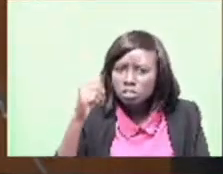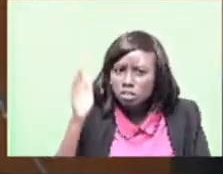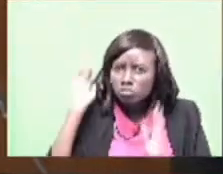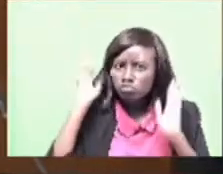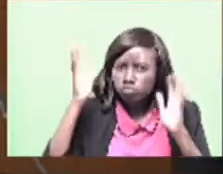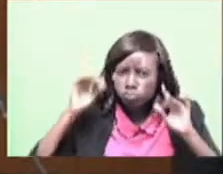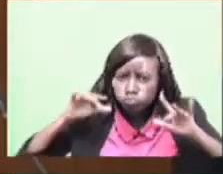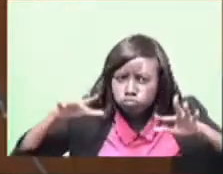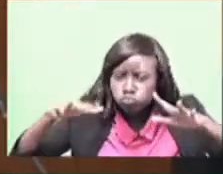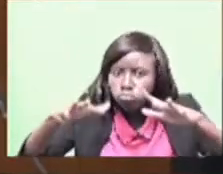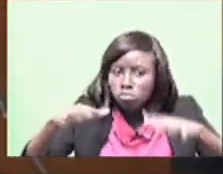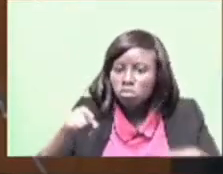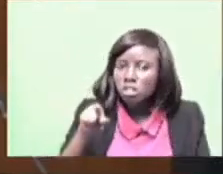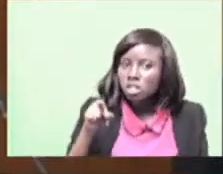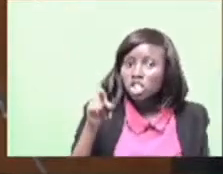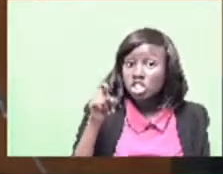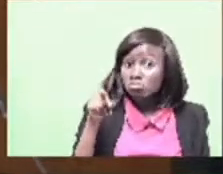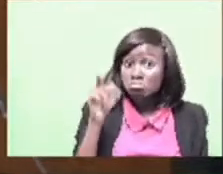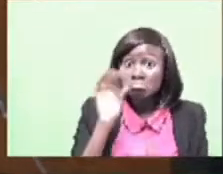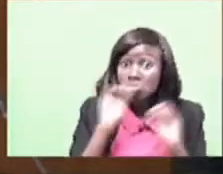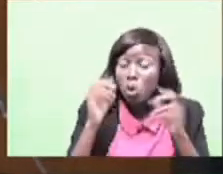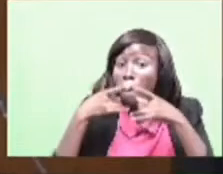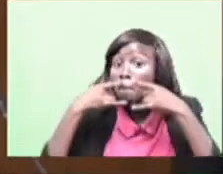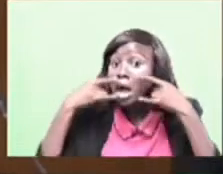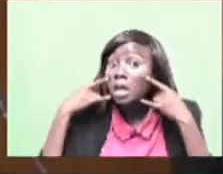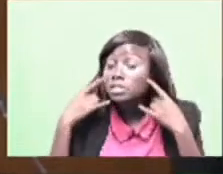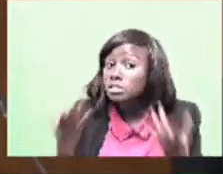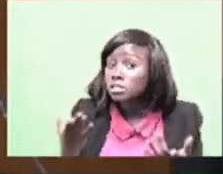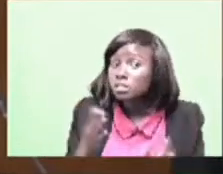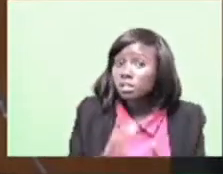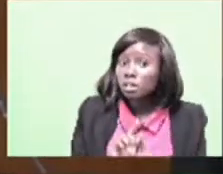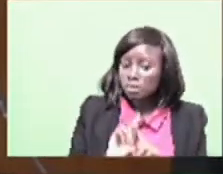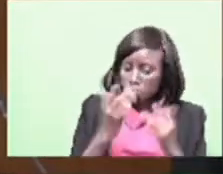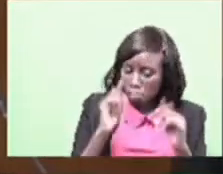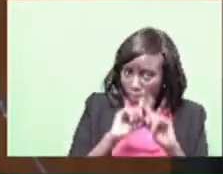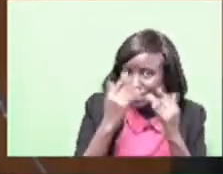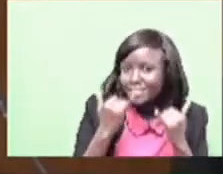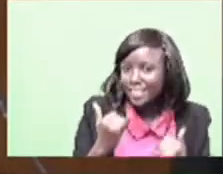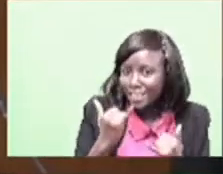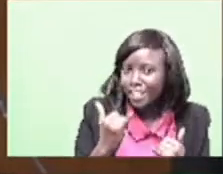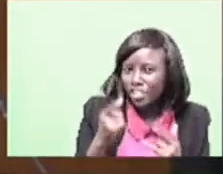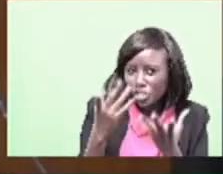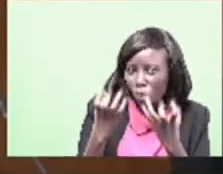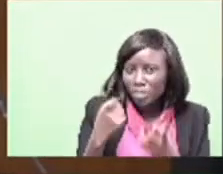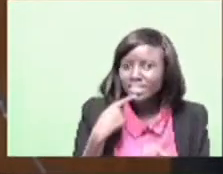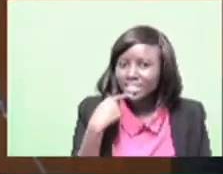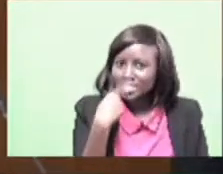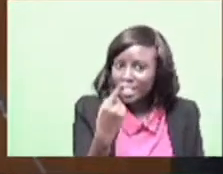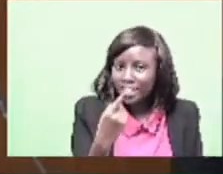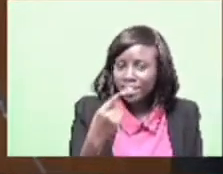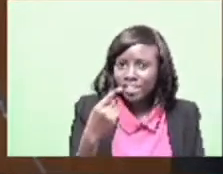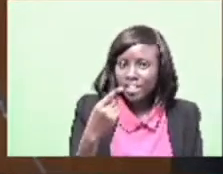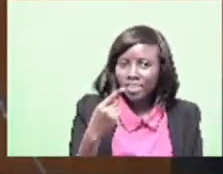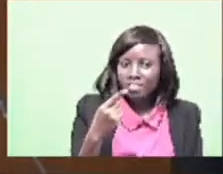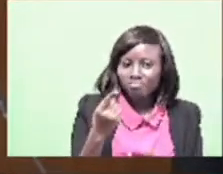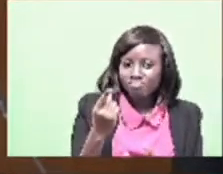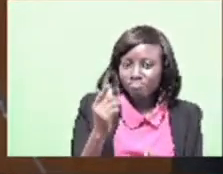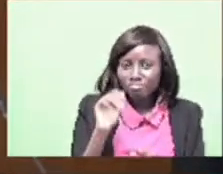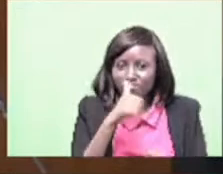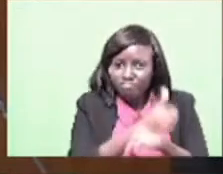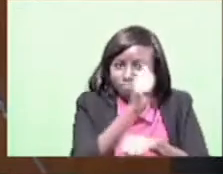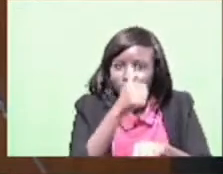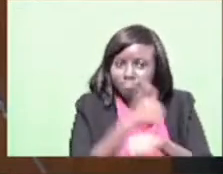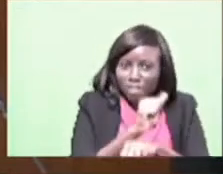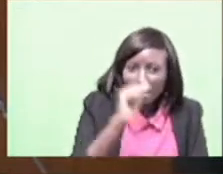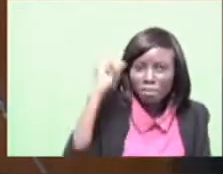the audacity to come here today and to attack an attempt by a responsible government. And I want to put on record, put it on